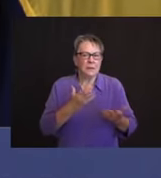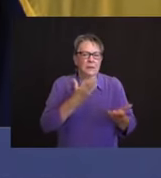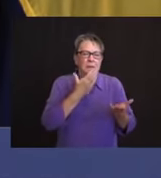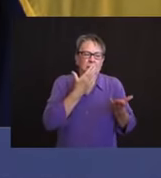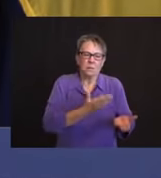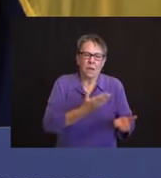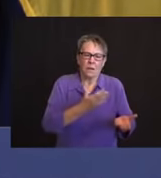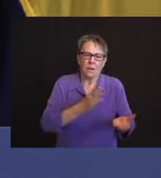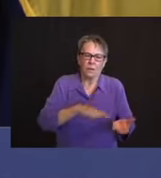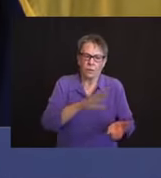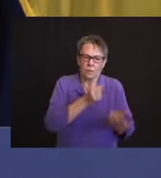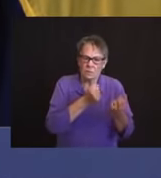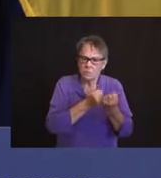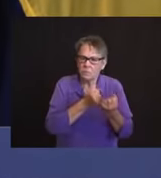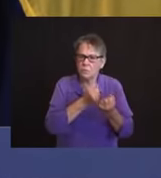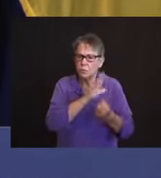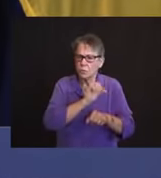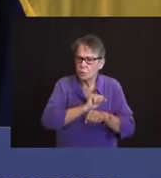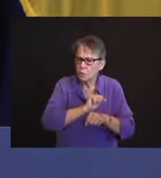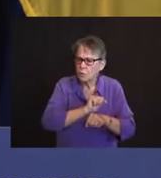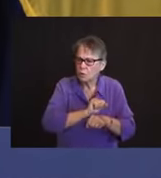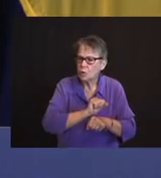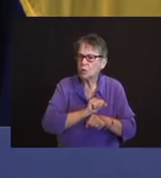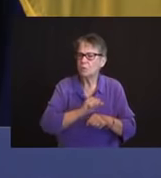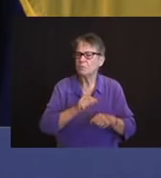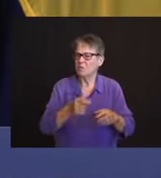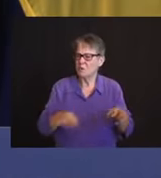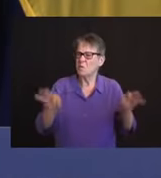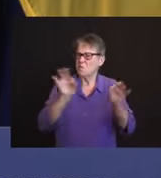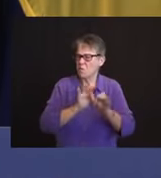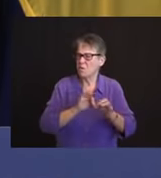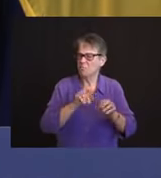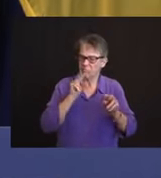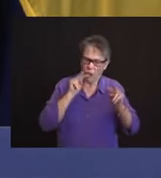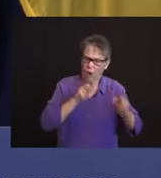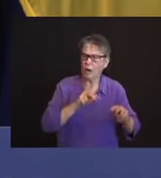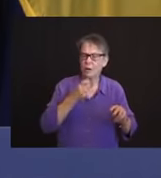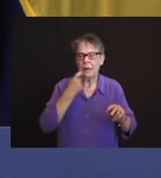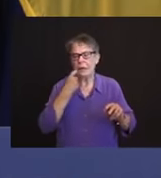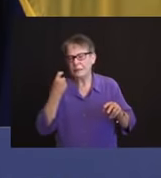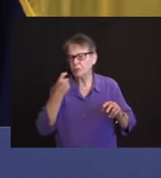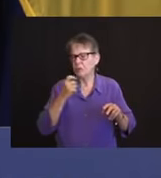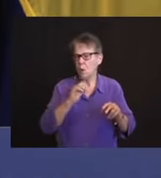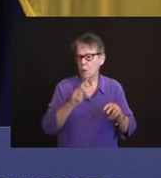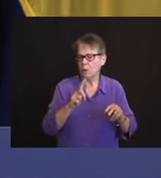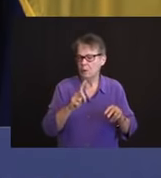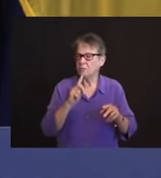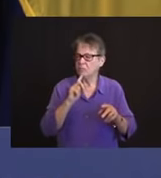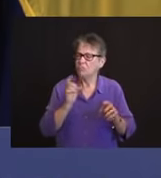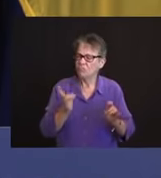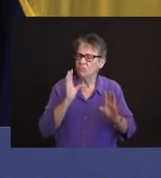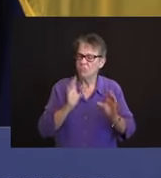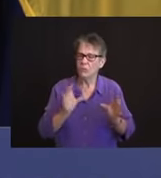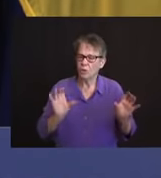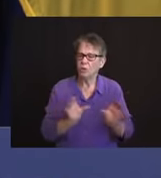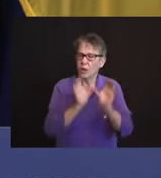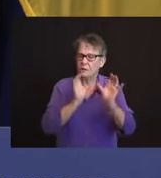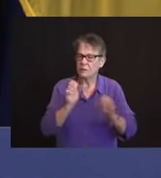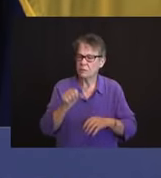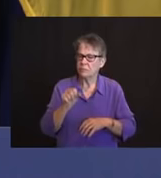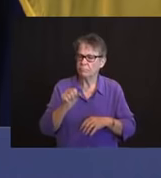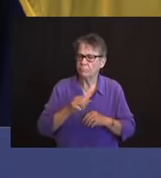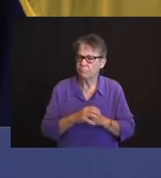continue to face in our state. Thank you for everything. Pat, a couple of things. I was being interviewed this morning, and they delayed me a